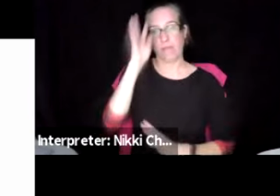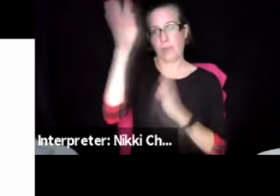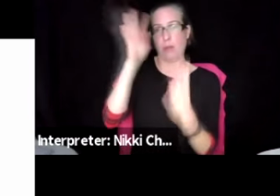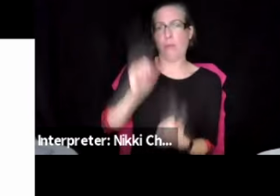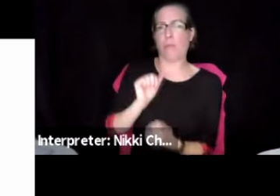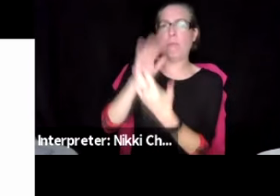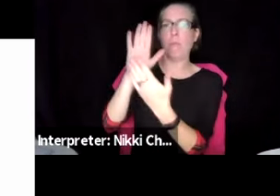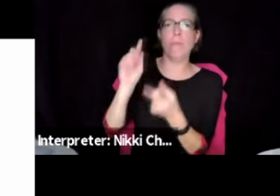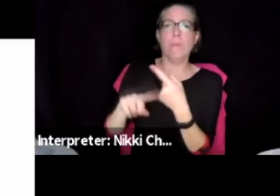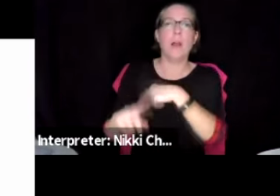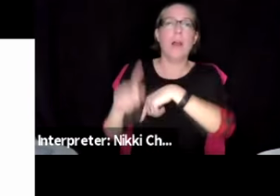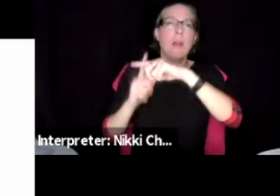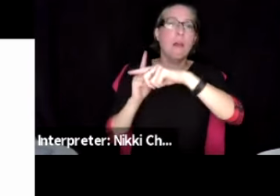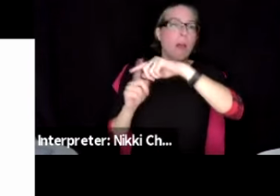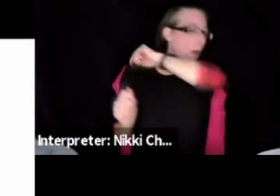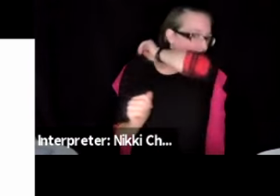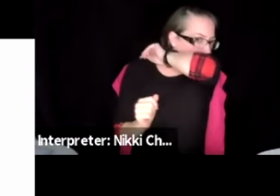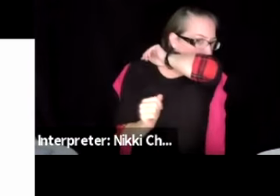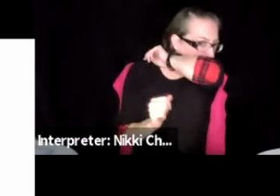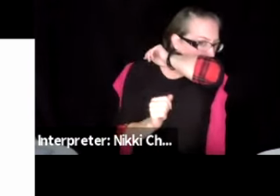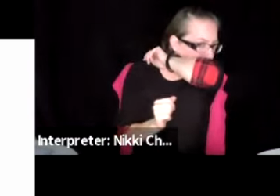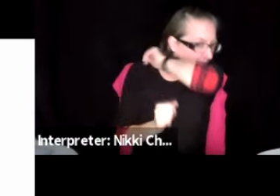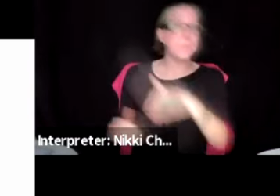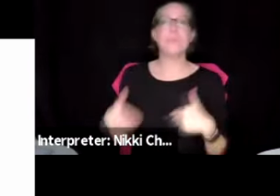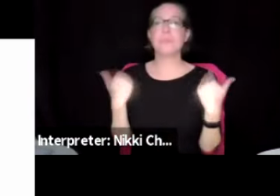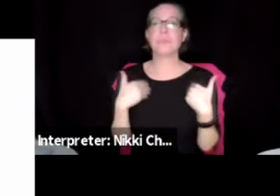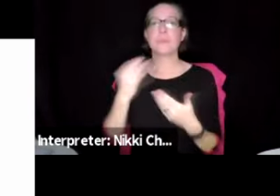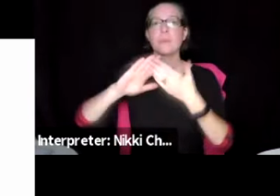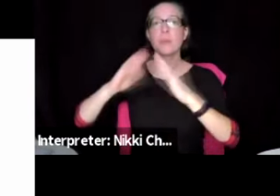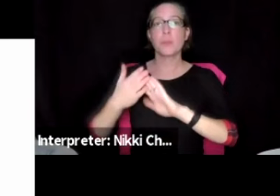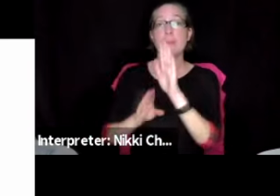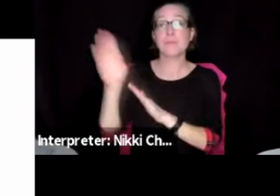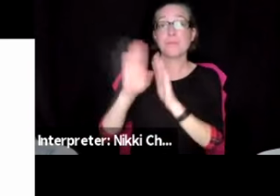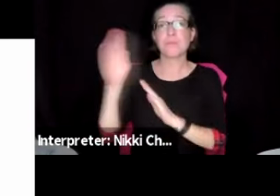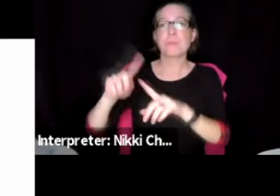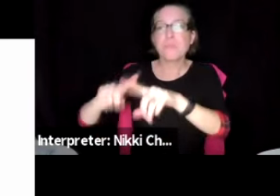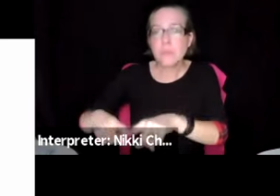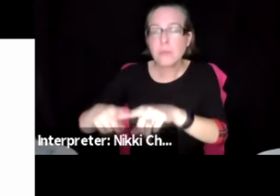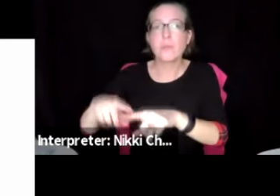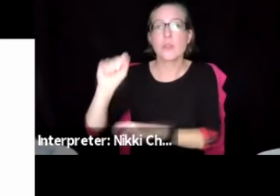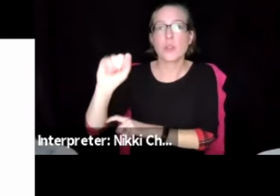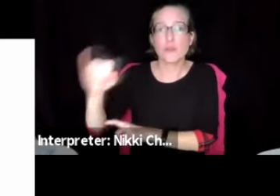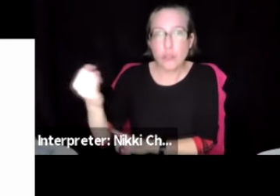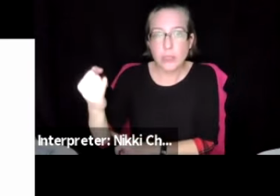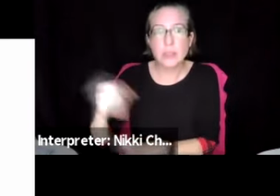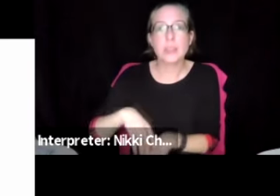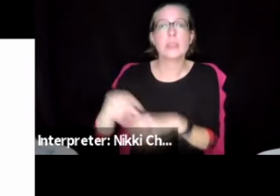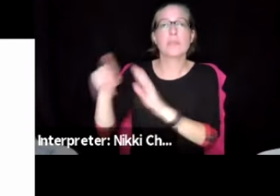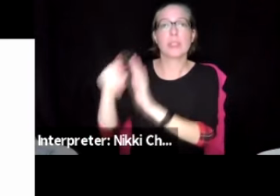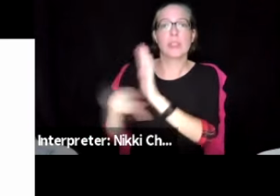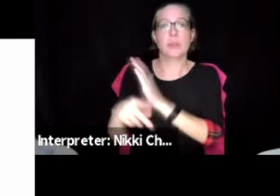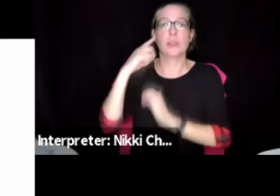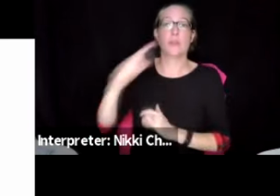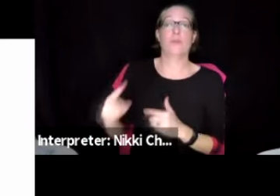youth and community development based in social justice principles, during which young people receive training to conduct research, to